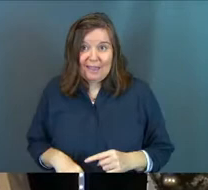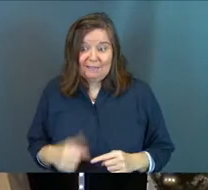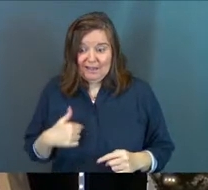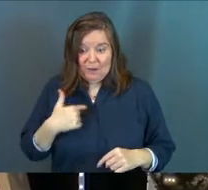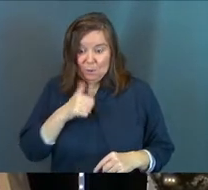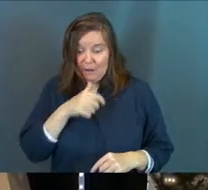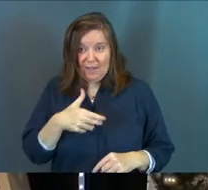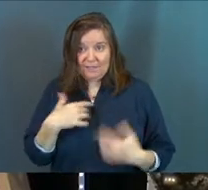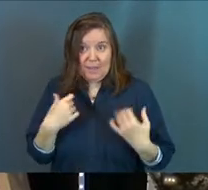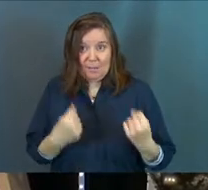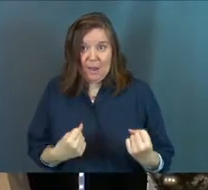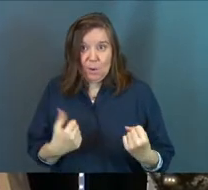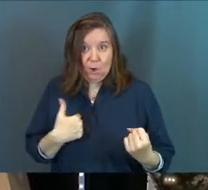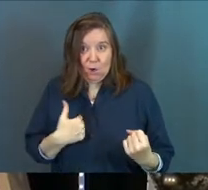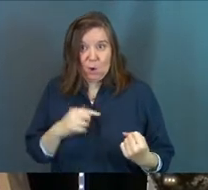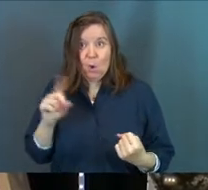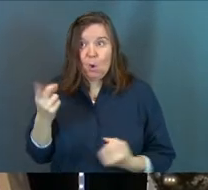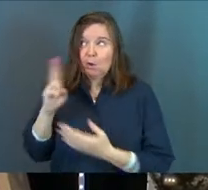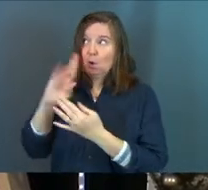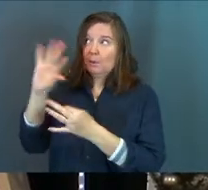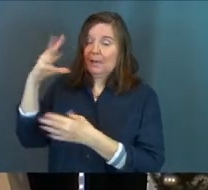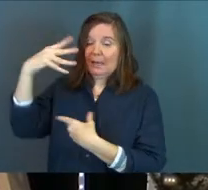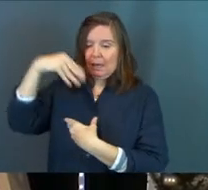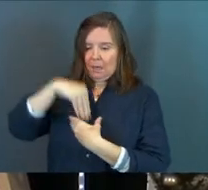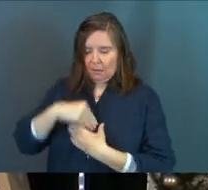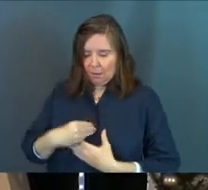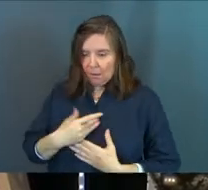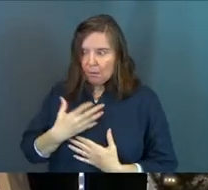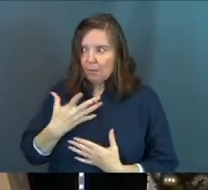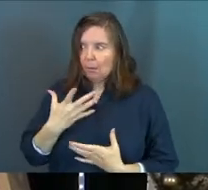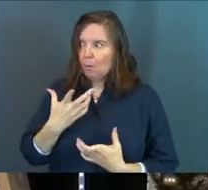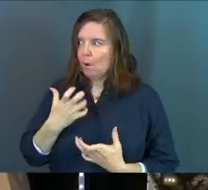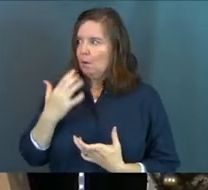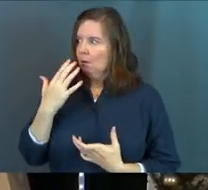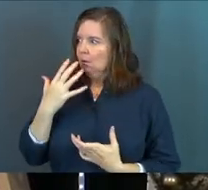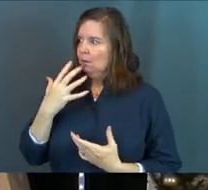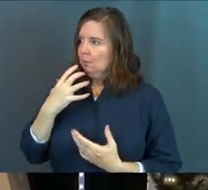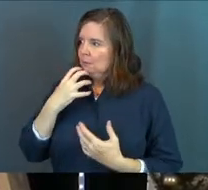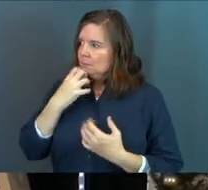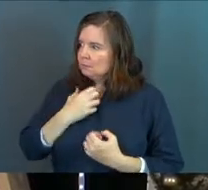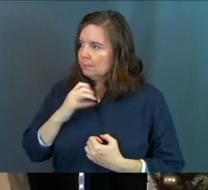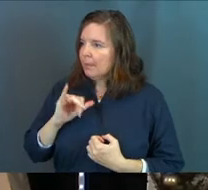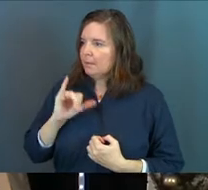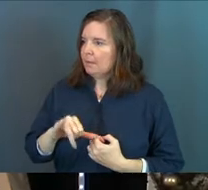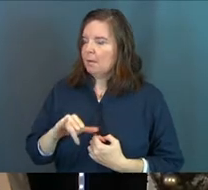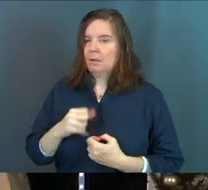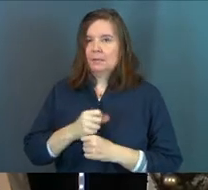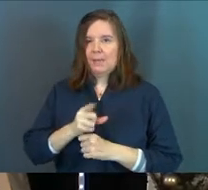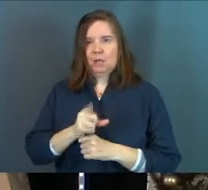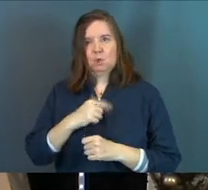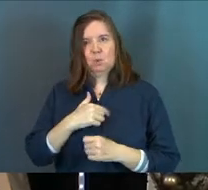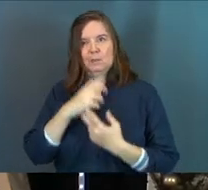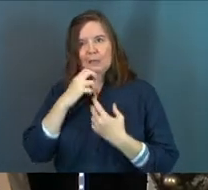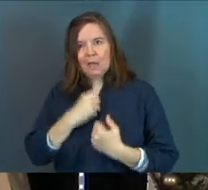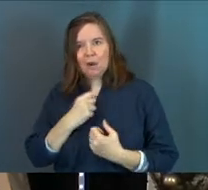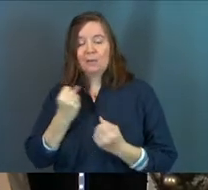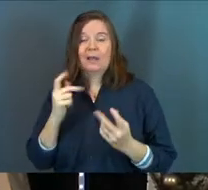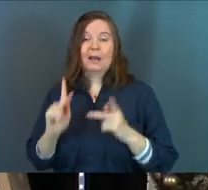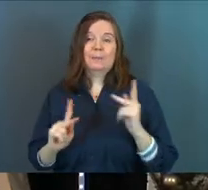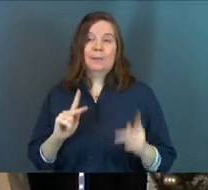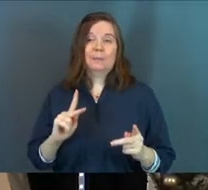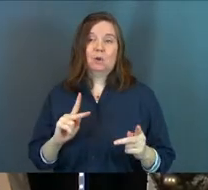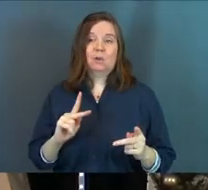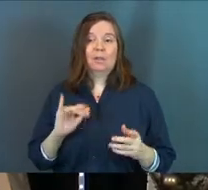have that power. Only the Holy Spirit can come in and make you care. And there's a lot of